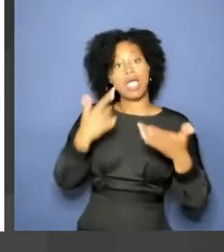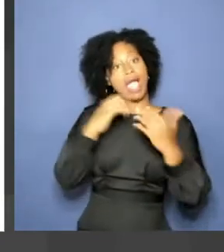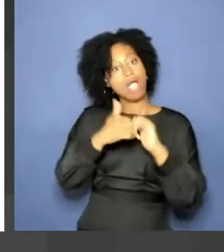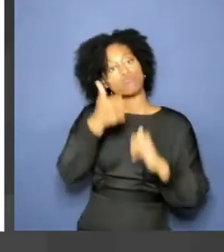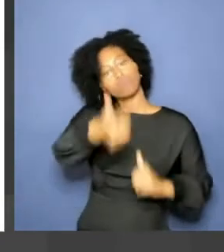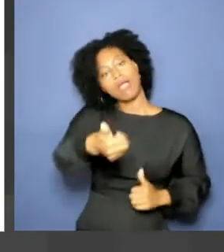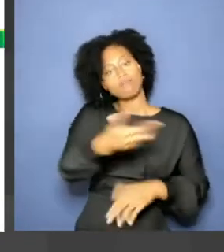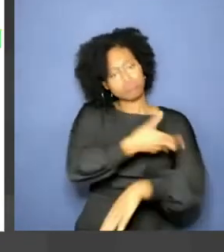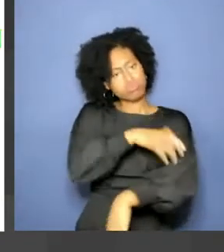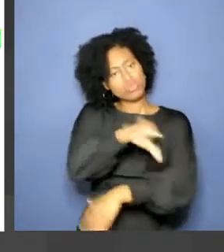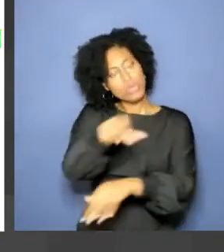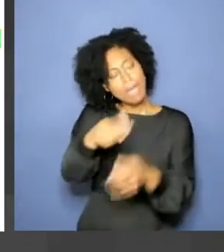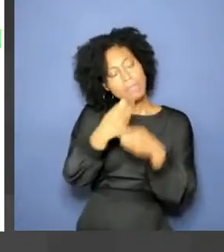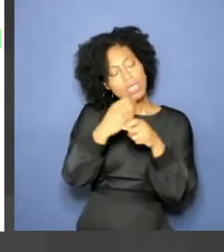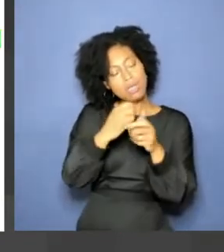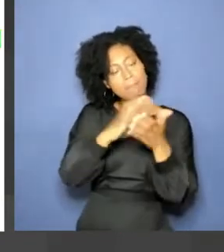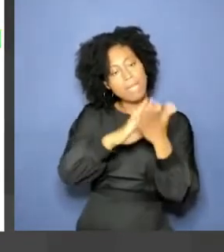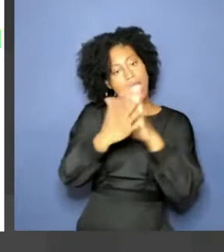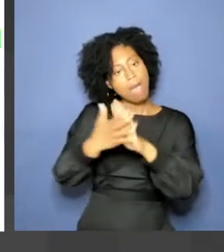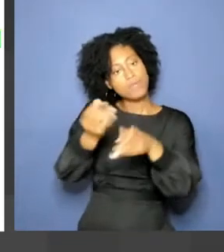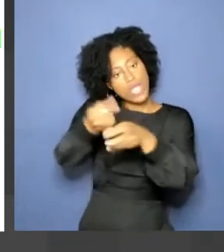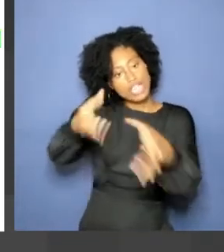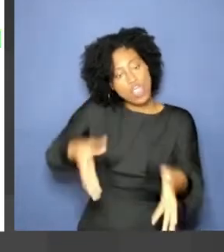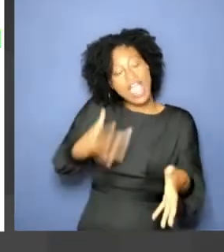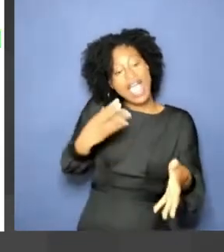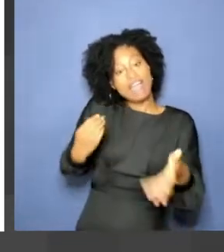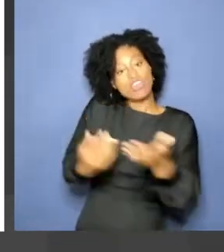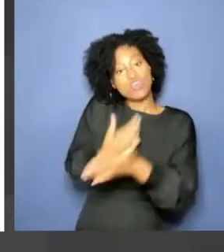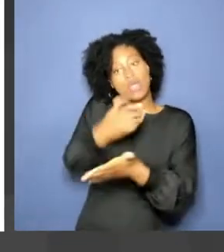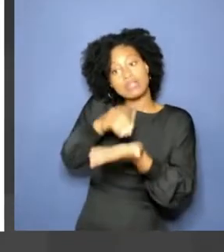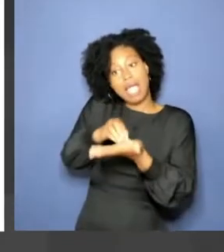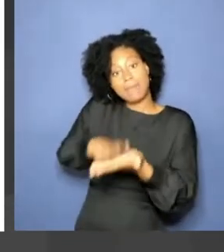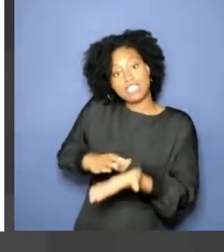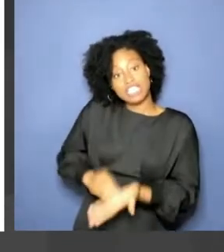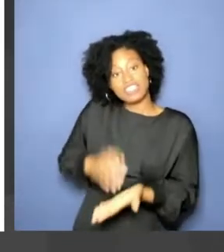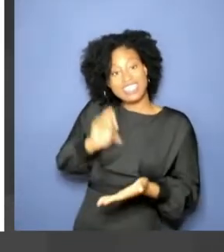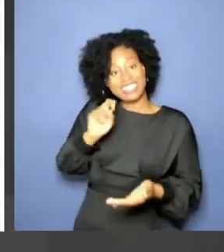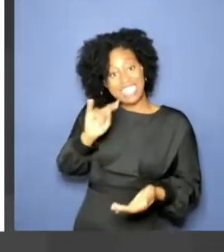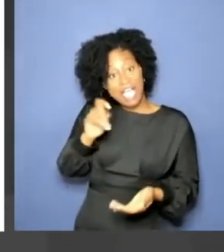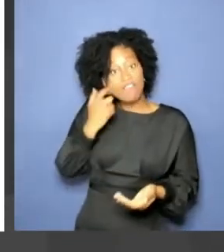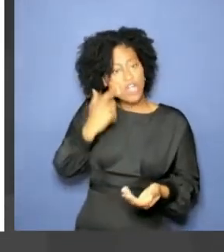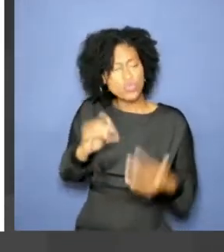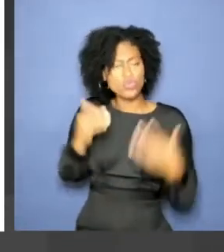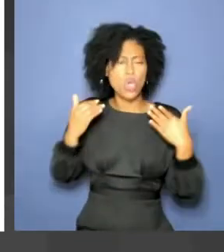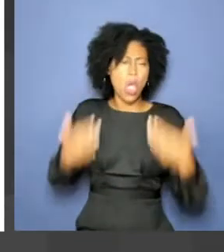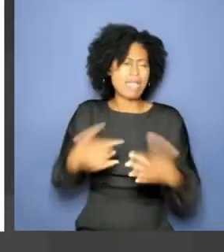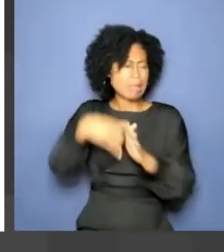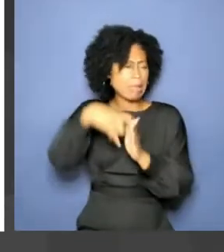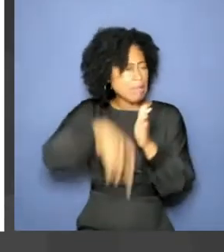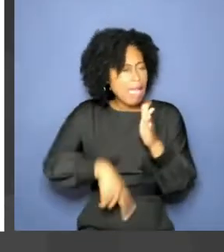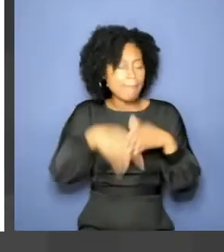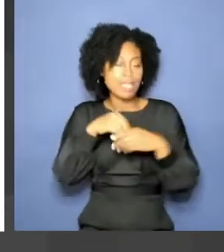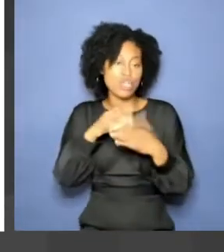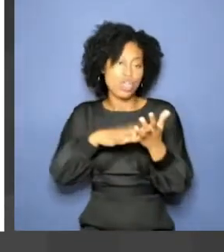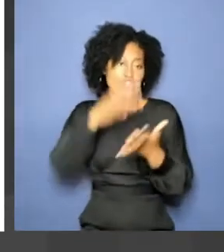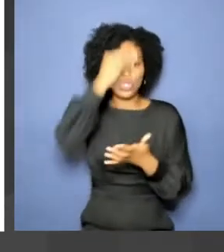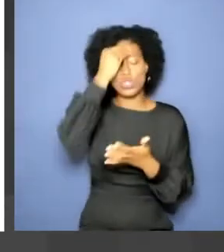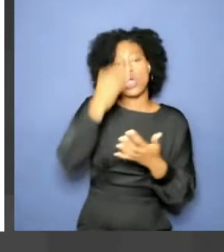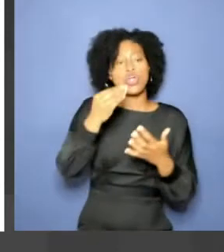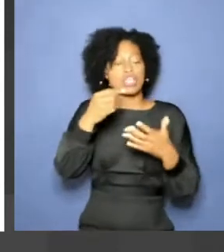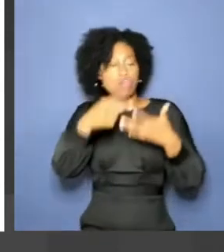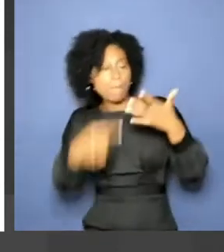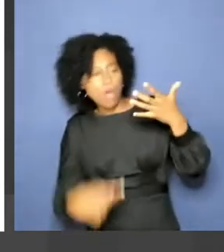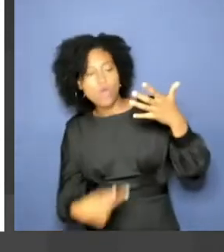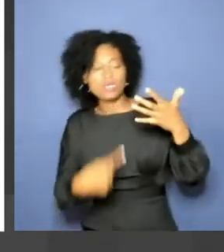creation works. It also links out to our brand new documentation site that allows you to just go super deep into learning the components and learning